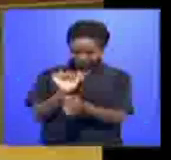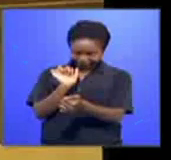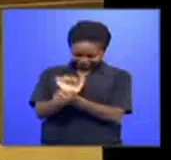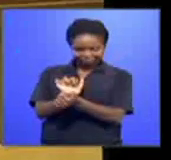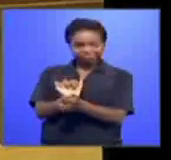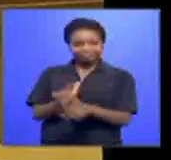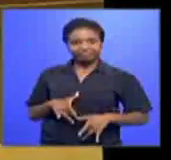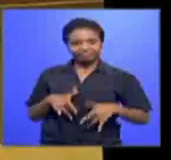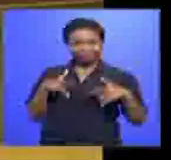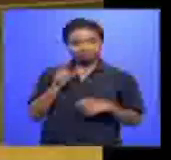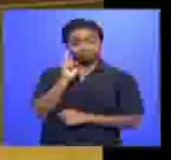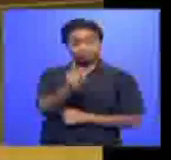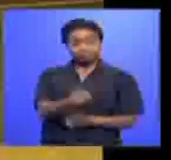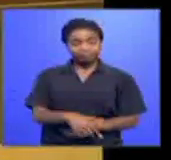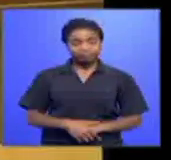ejele.